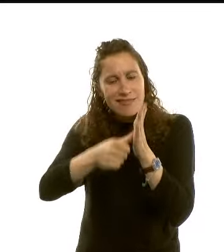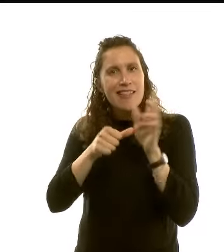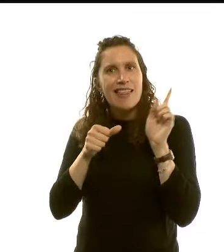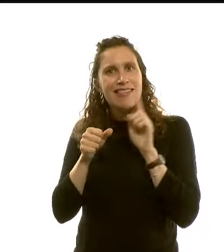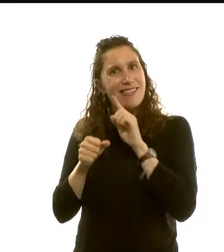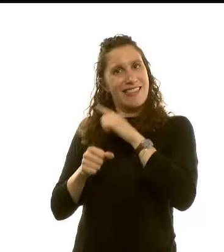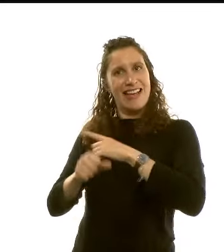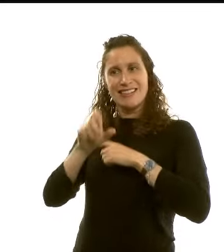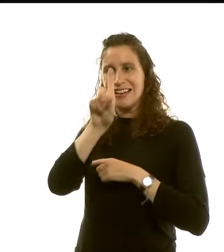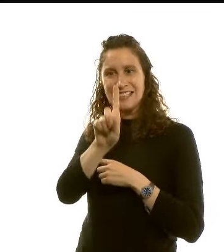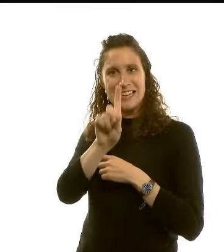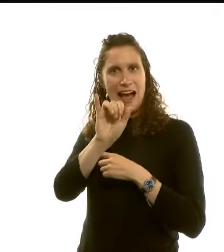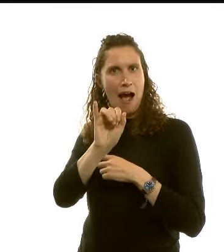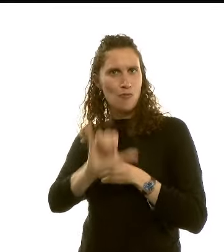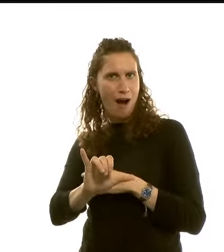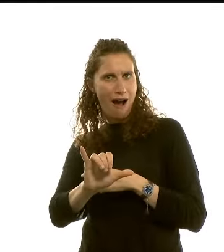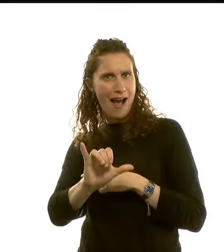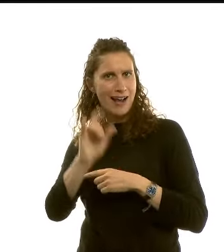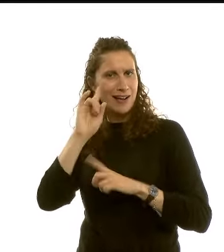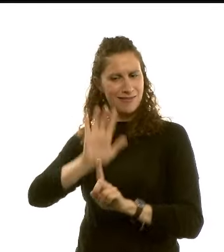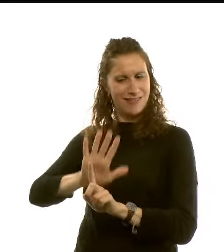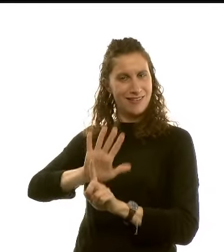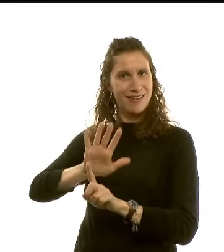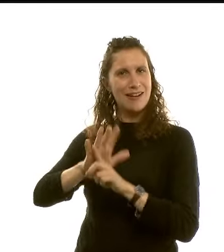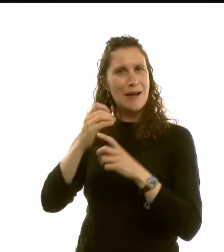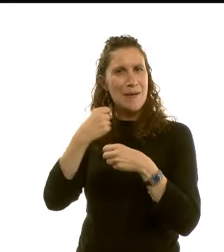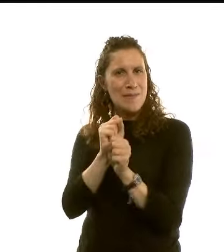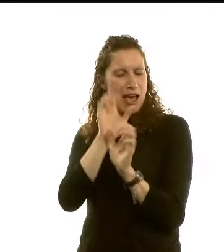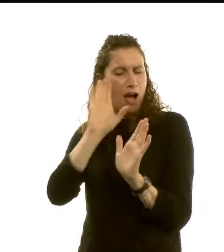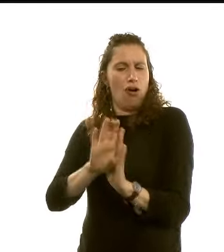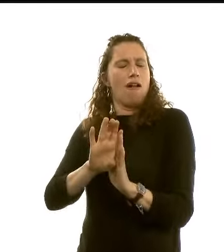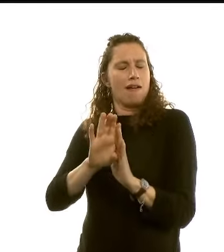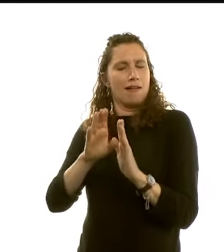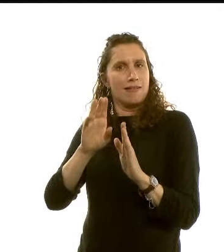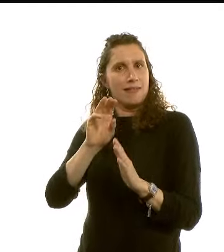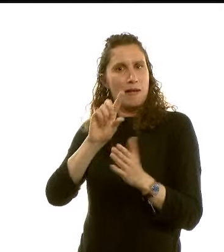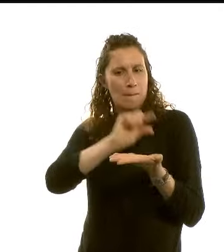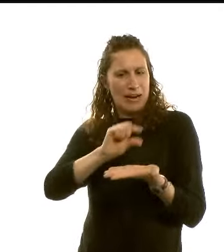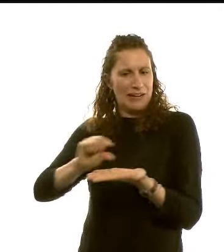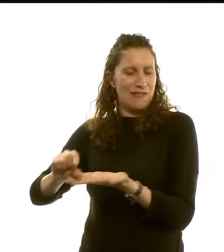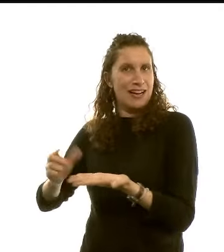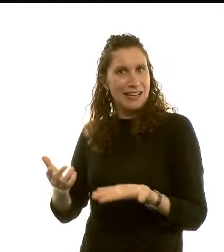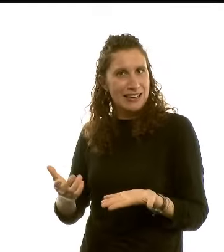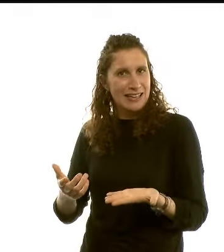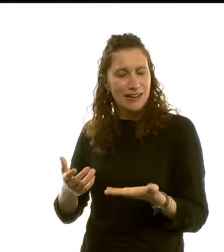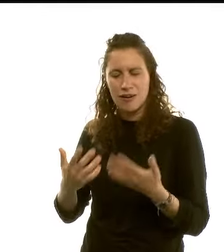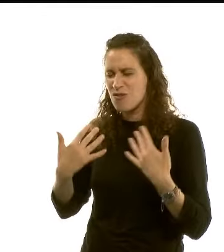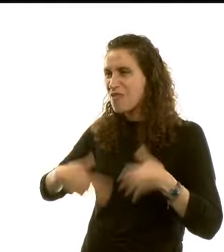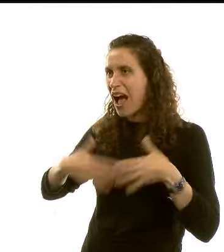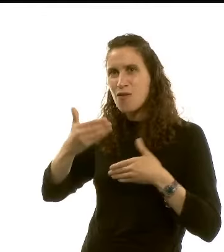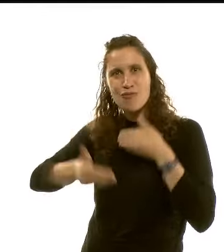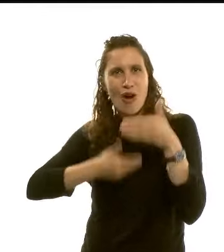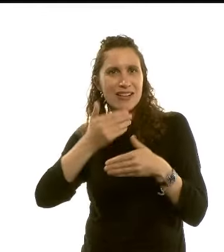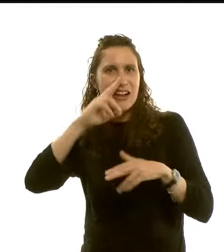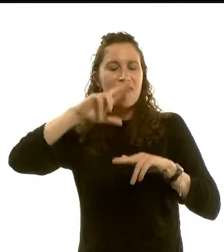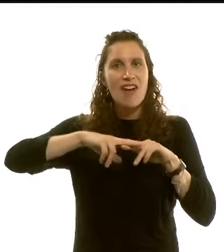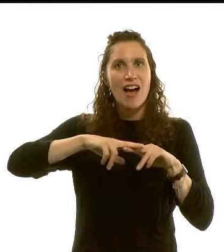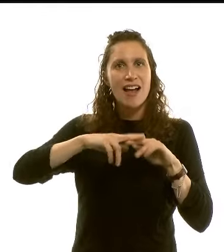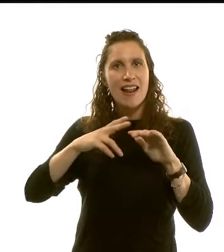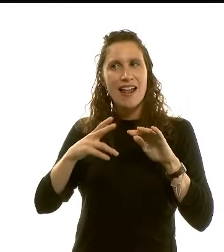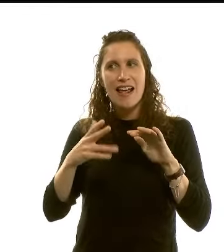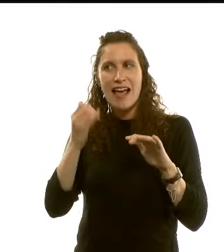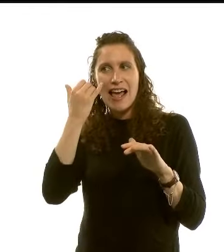aspect of this character and create these iconic minifigures. Oh, what a brilliant process. It's so stimulating, it's so fun. Oh, and wait, if